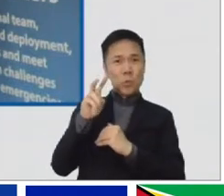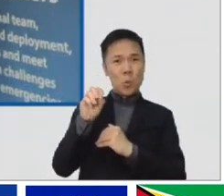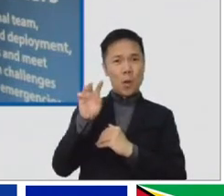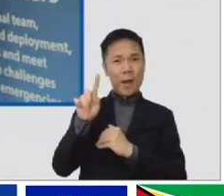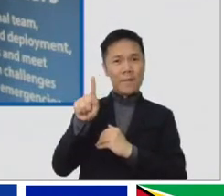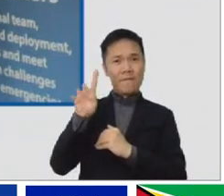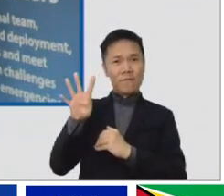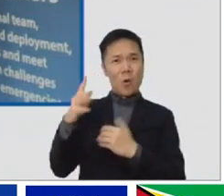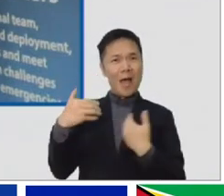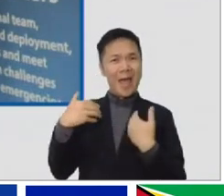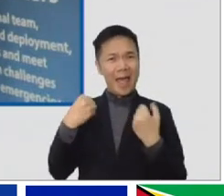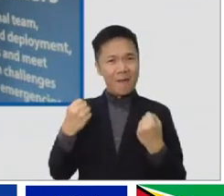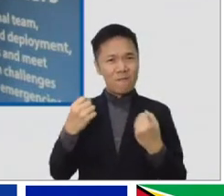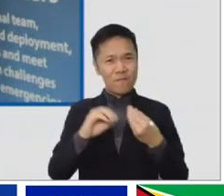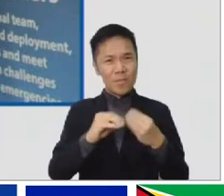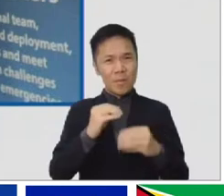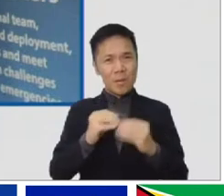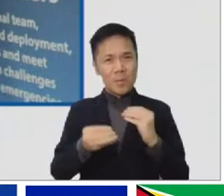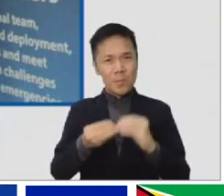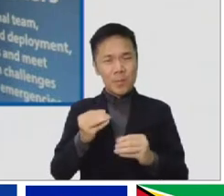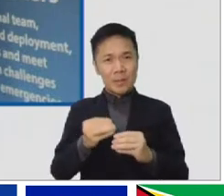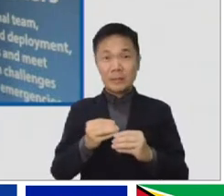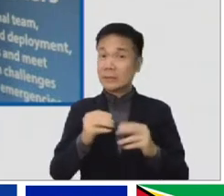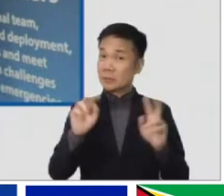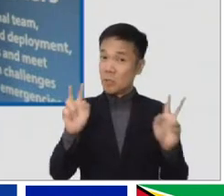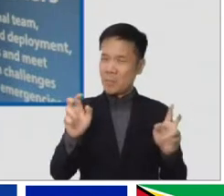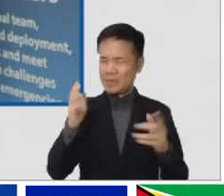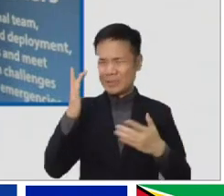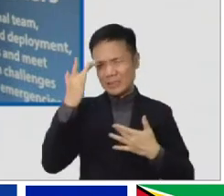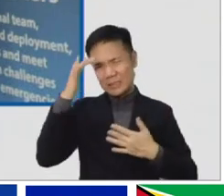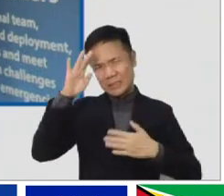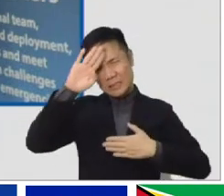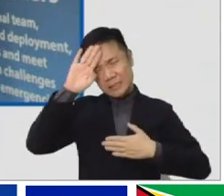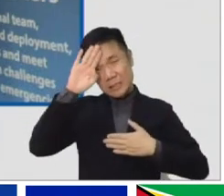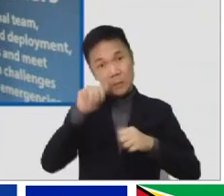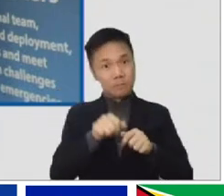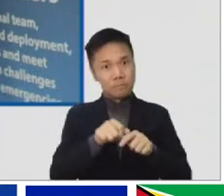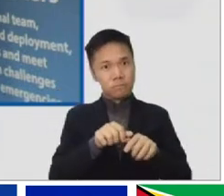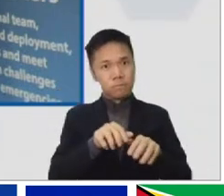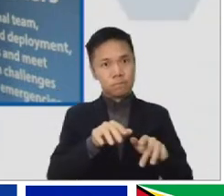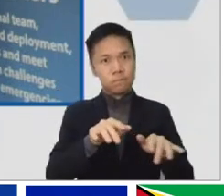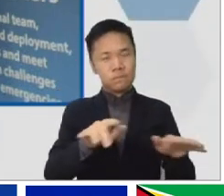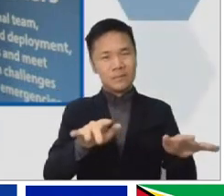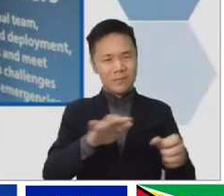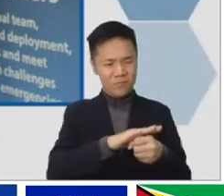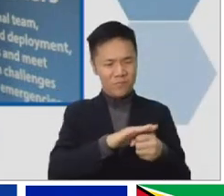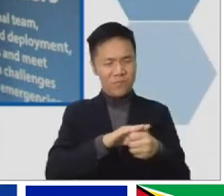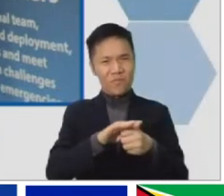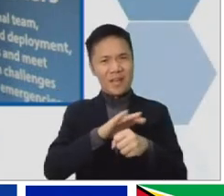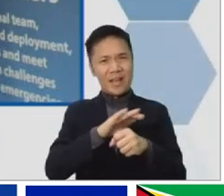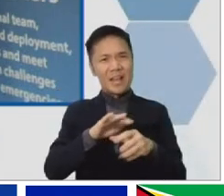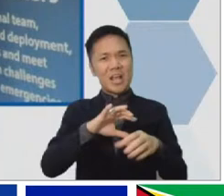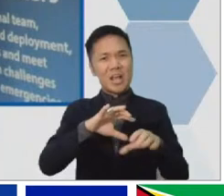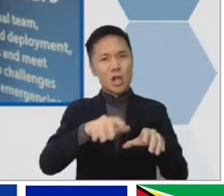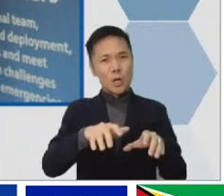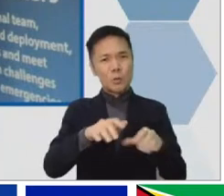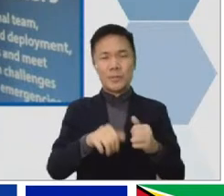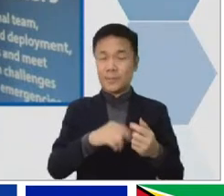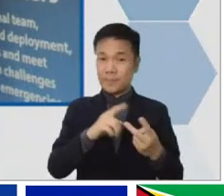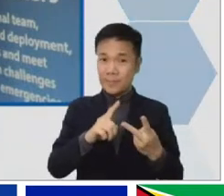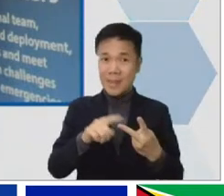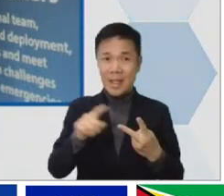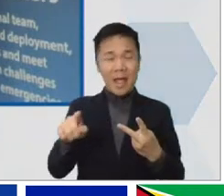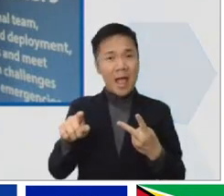regarding epidemics with the national systems of prevention of